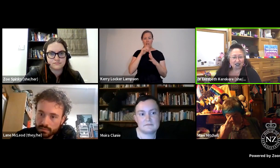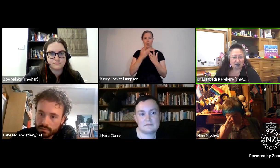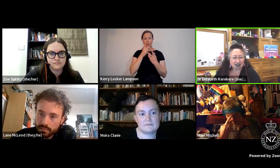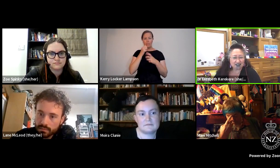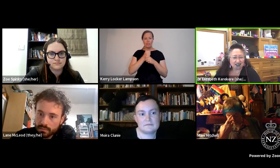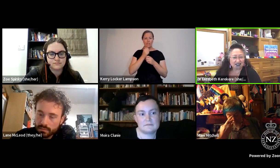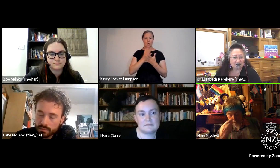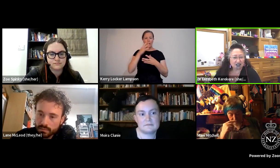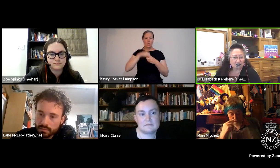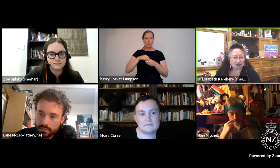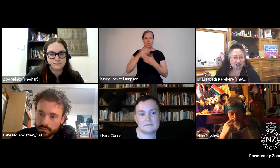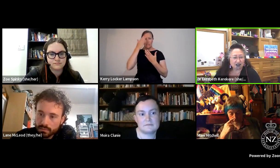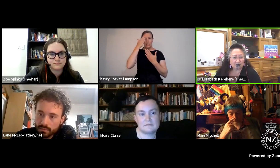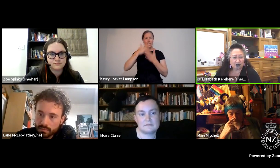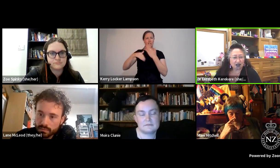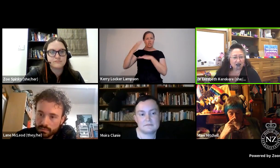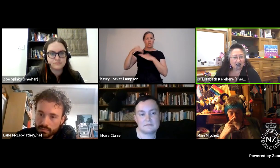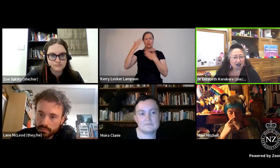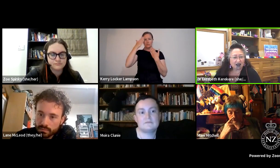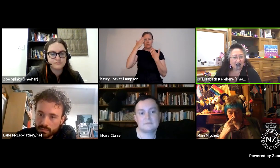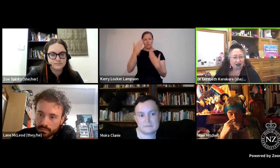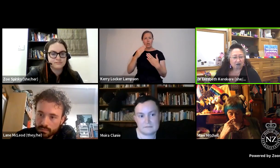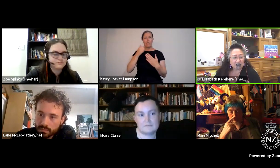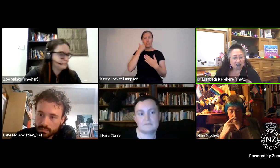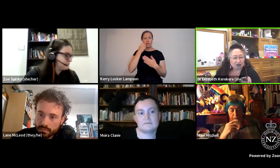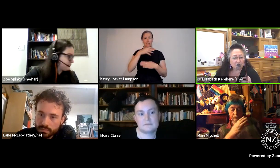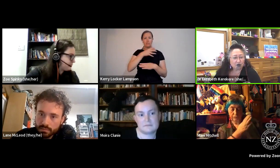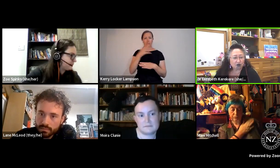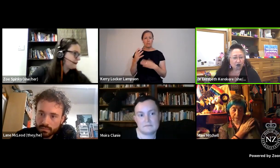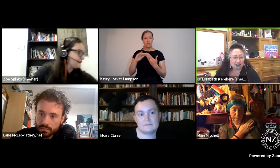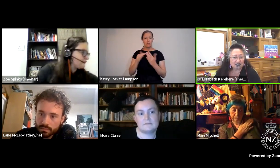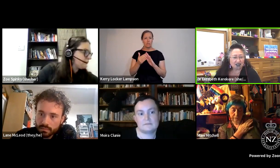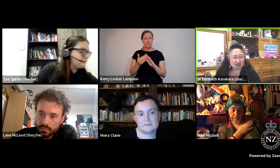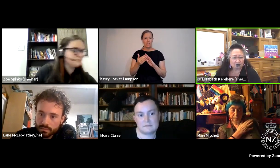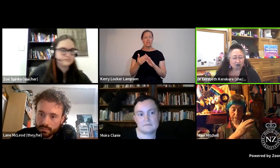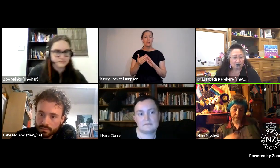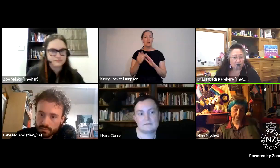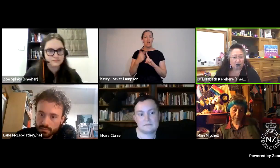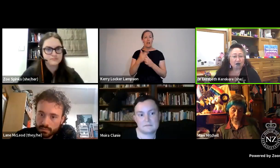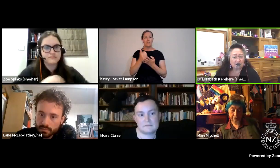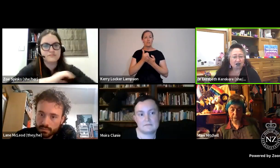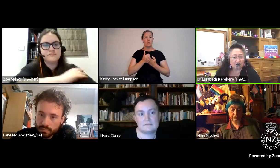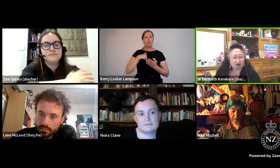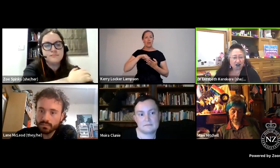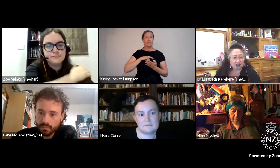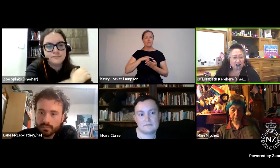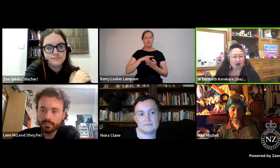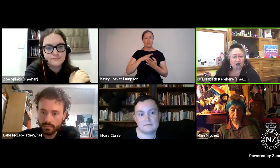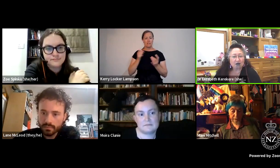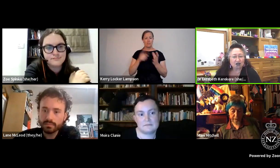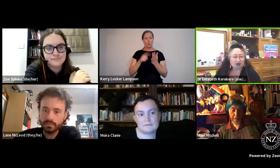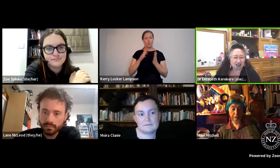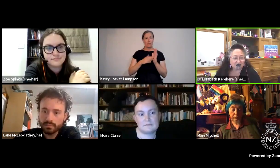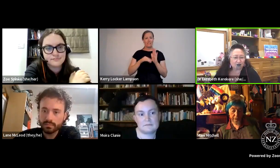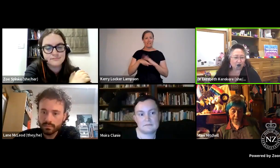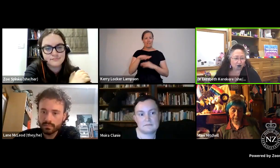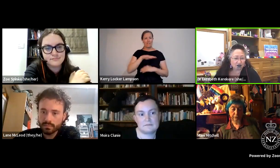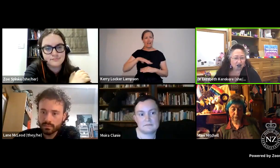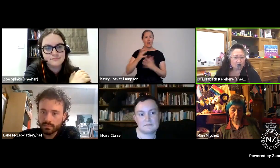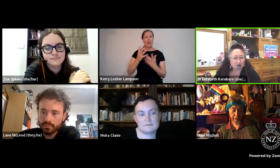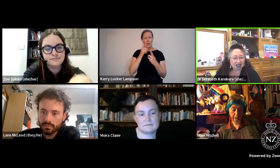historical respect and acceptance of Takatāpui, but support for us as important members of whānau? How do we make sure that